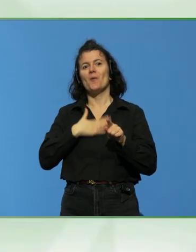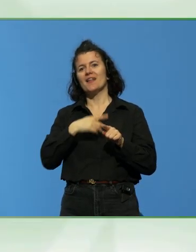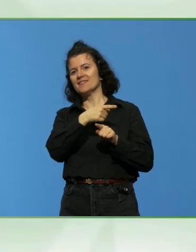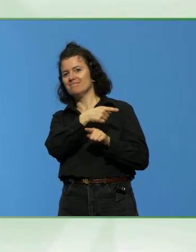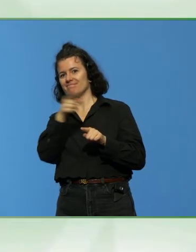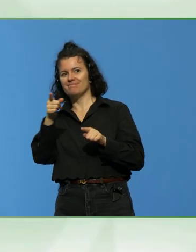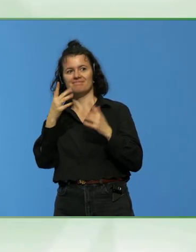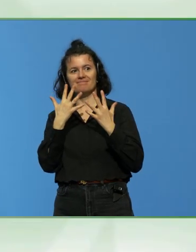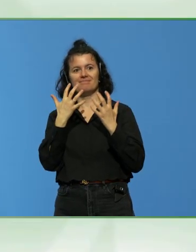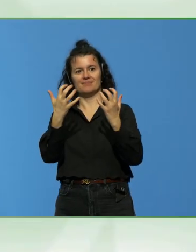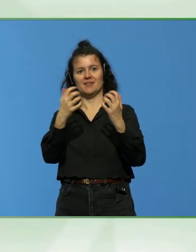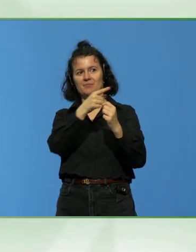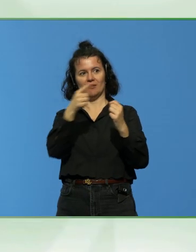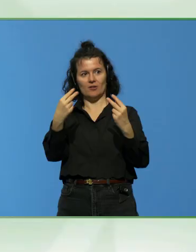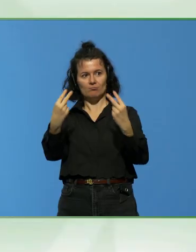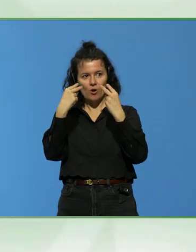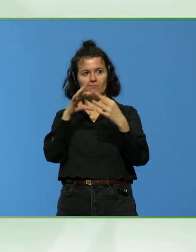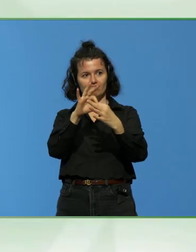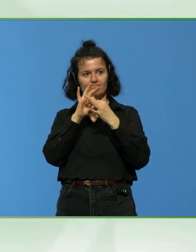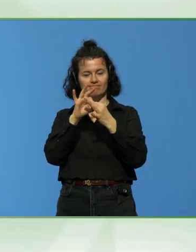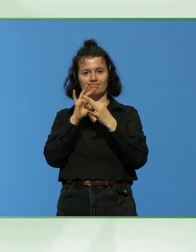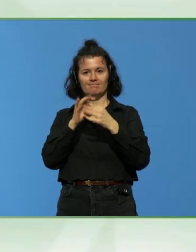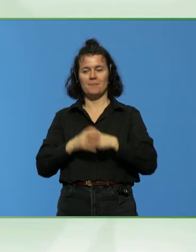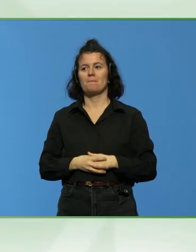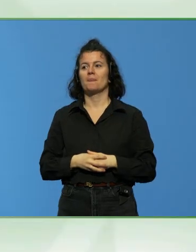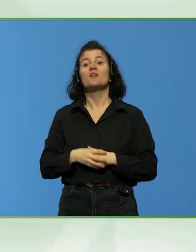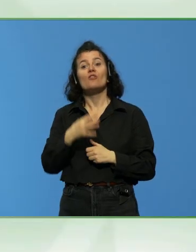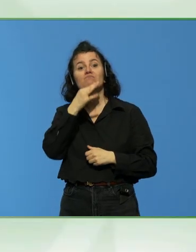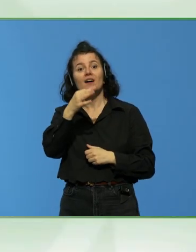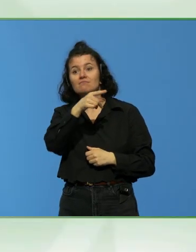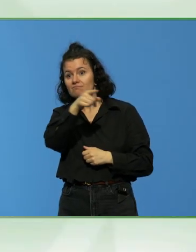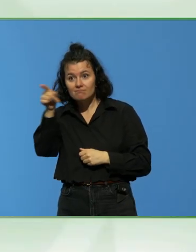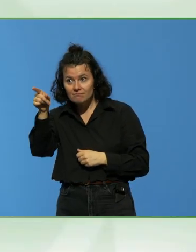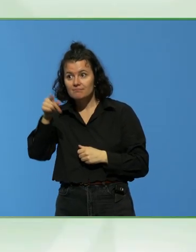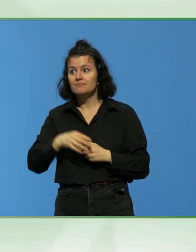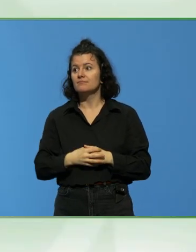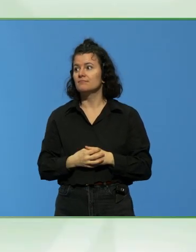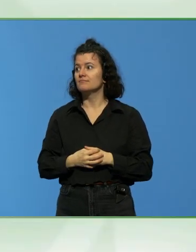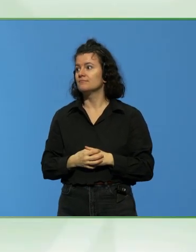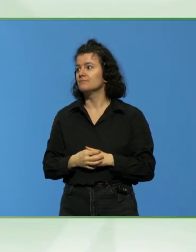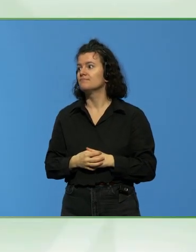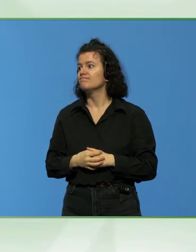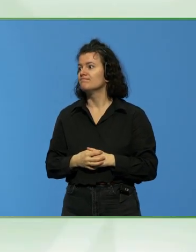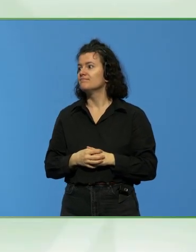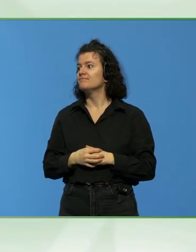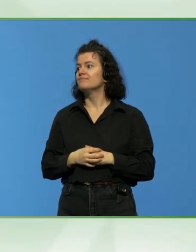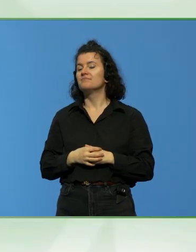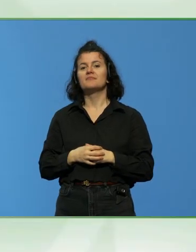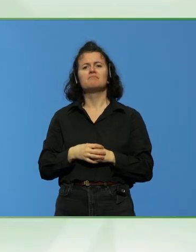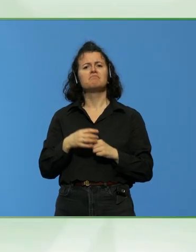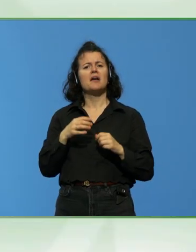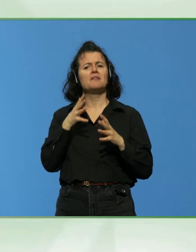the point. And in that sense, my next question to the audience would be, if I mention the word